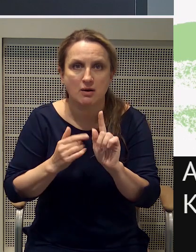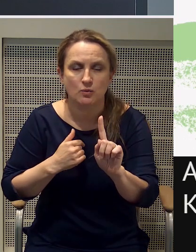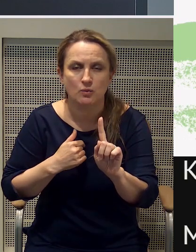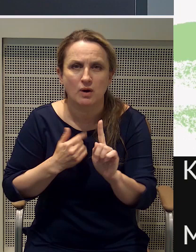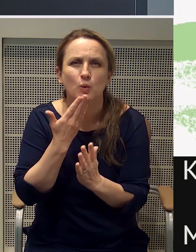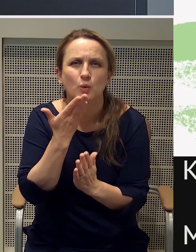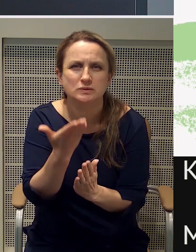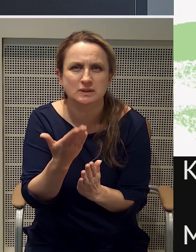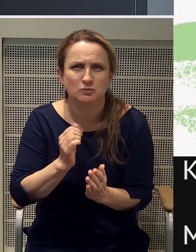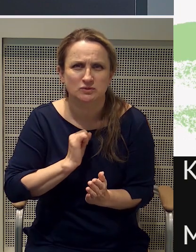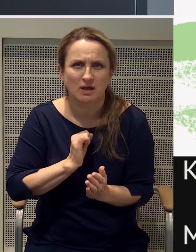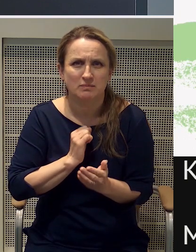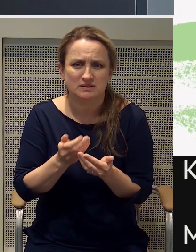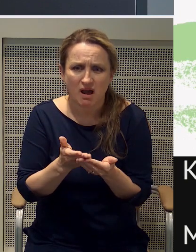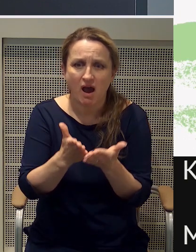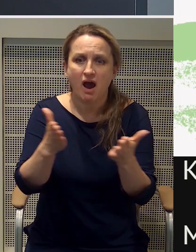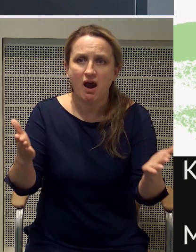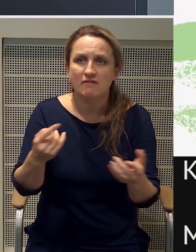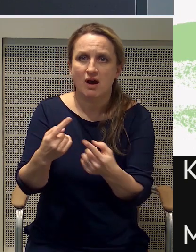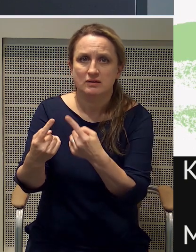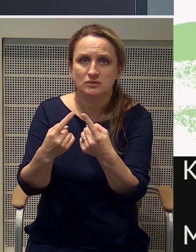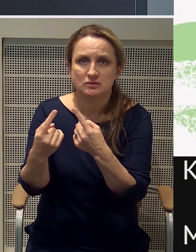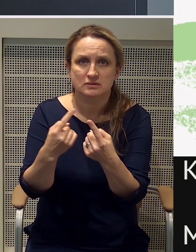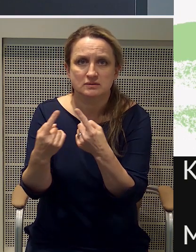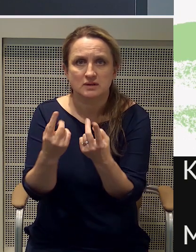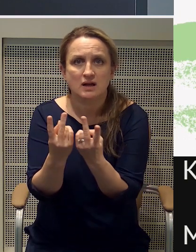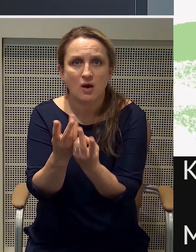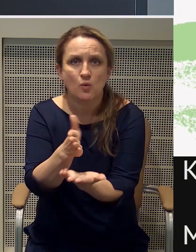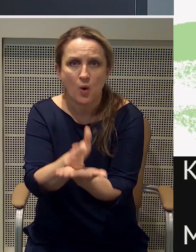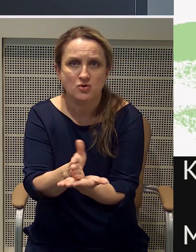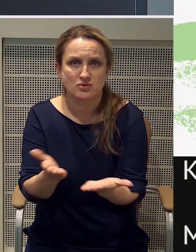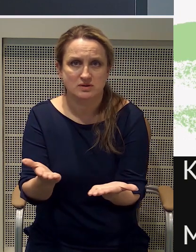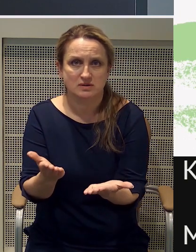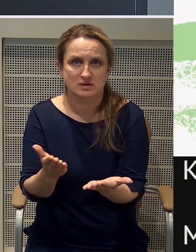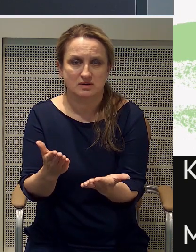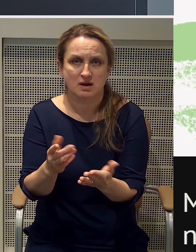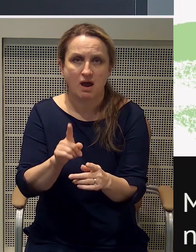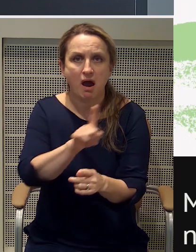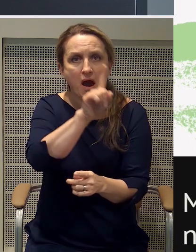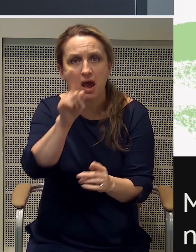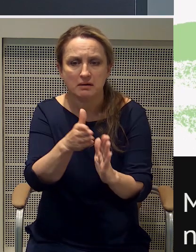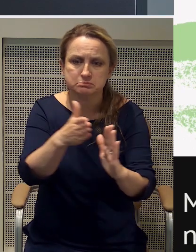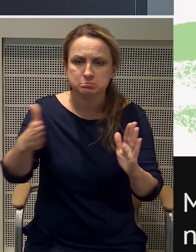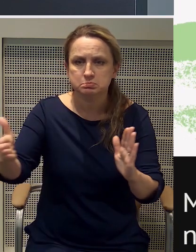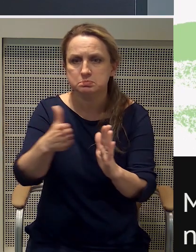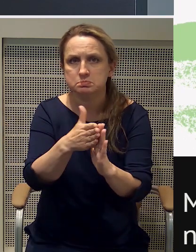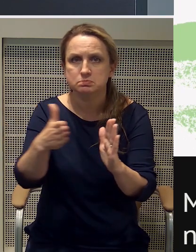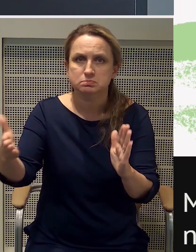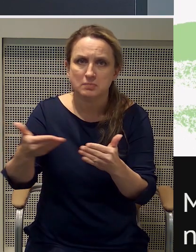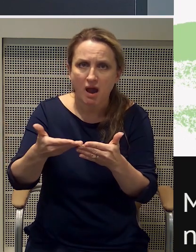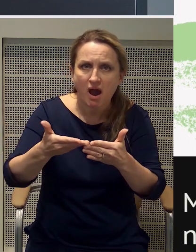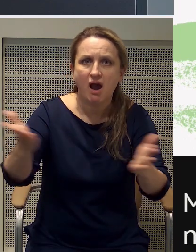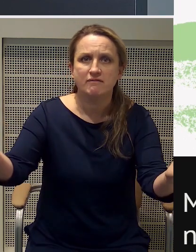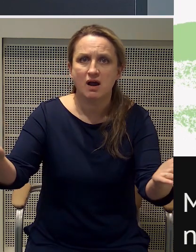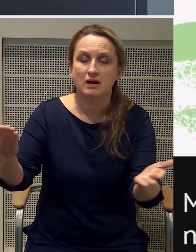this medicine available in Estonia. Therefore, my question is, why couldn't we have an open debate